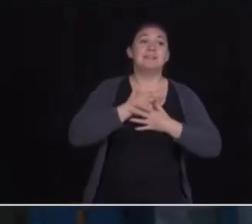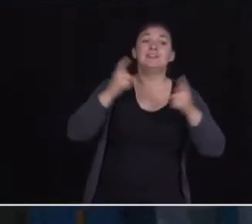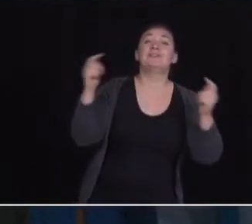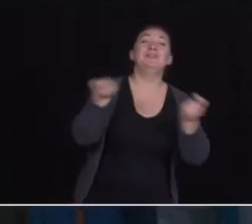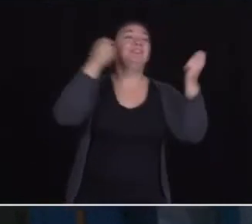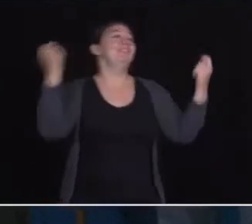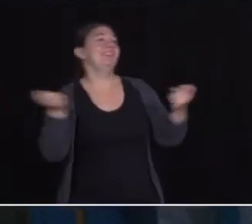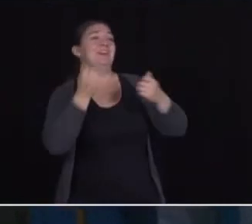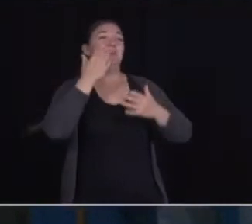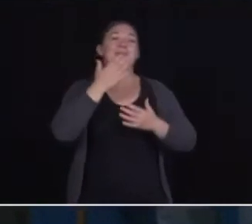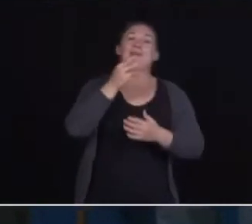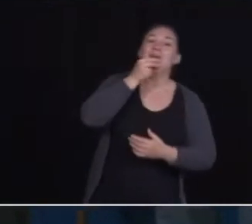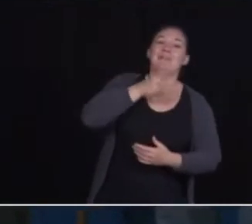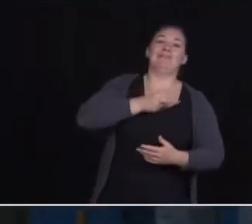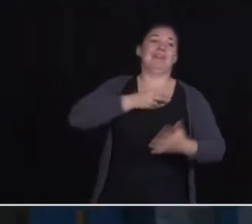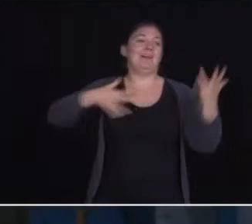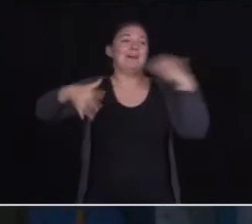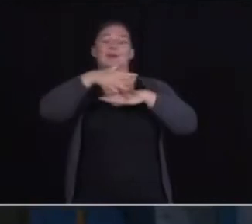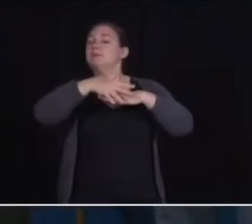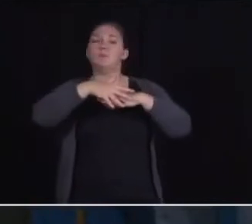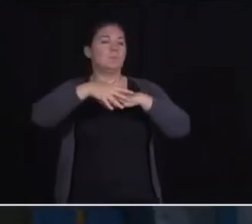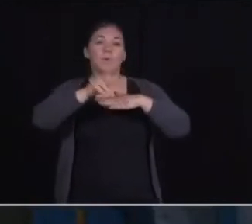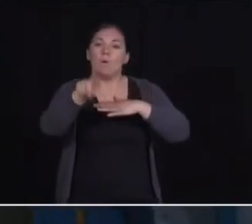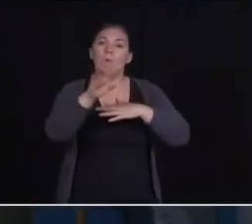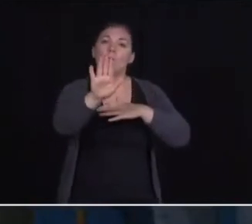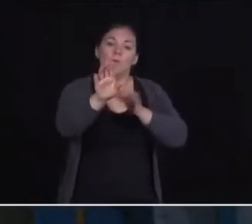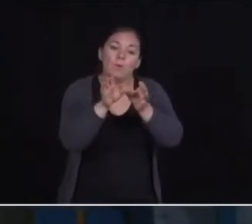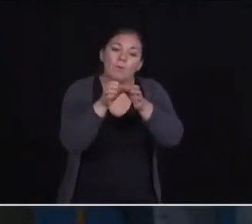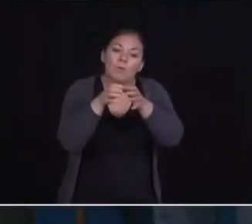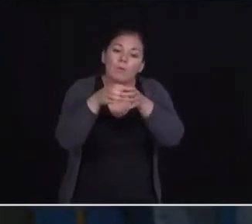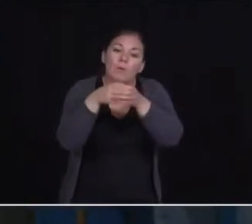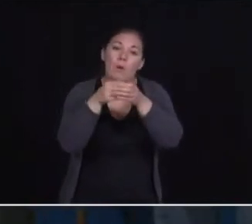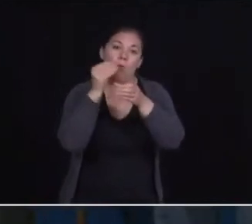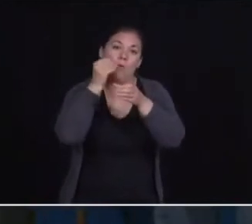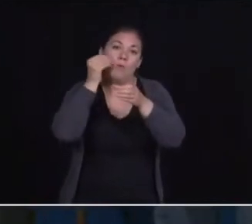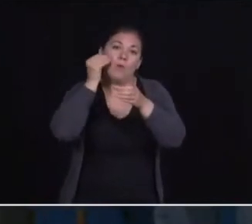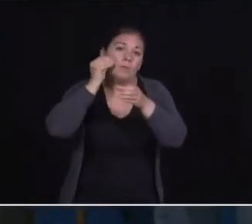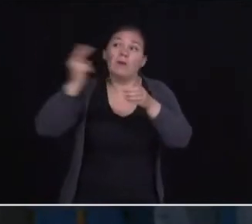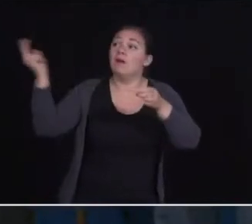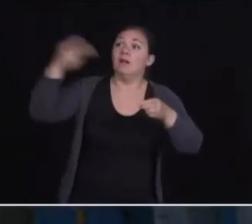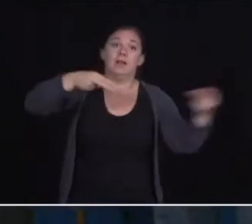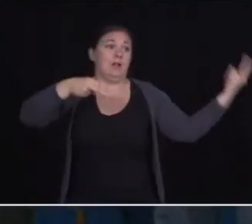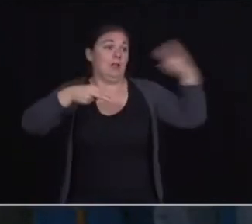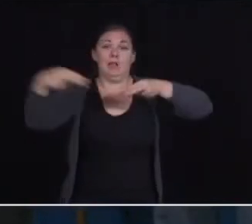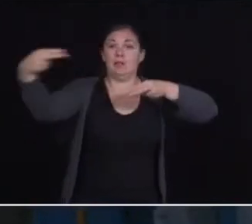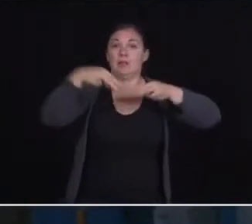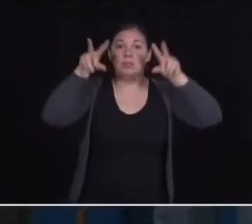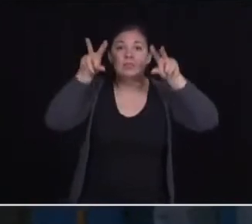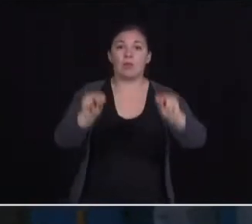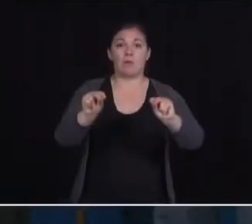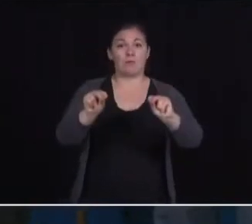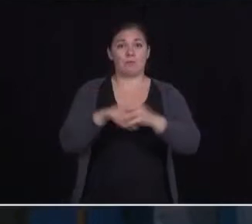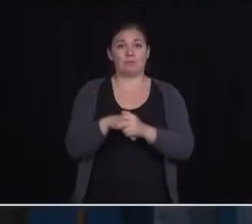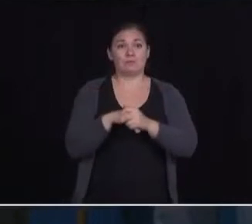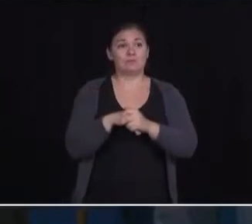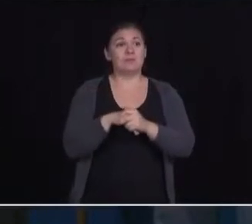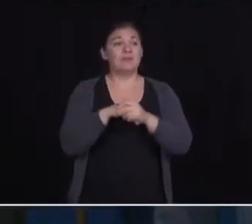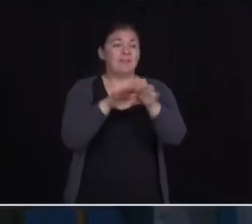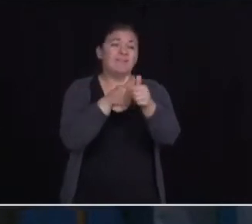We all need to heed the advice of our public health experts if we are to stop the spread of COVID-19 and prevent future